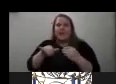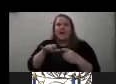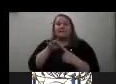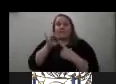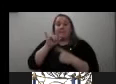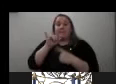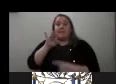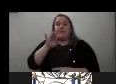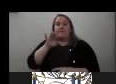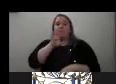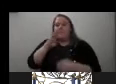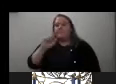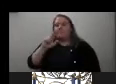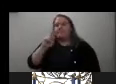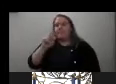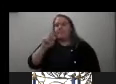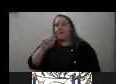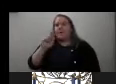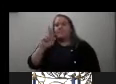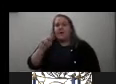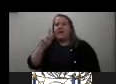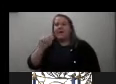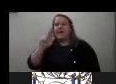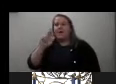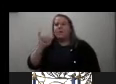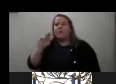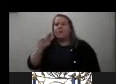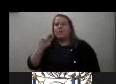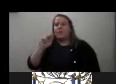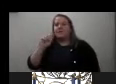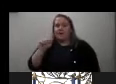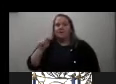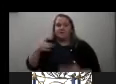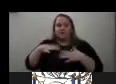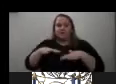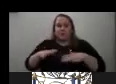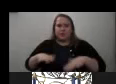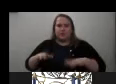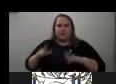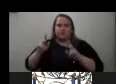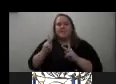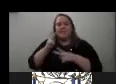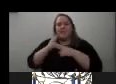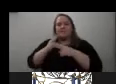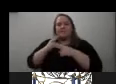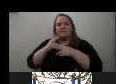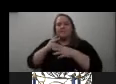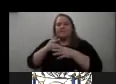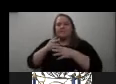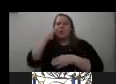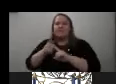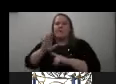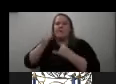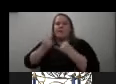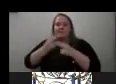costume maker Barbara Karinska. She was known simply by her last name as Karinska, a